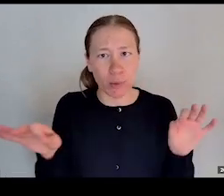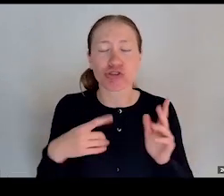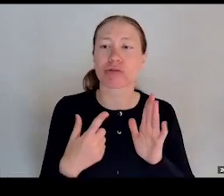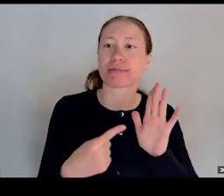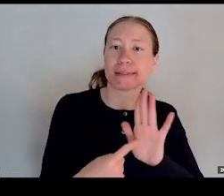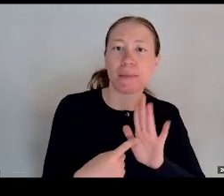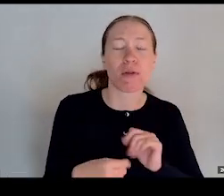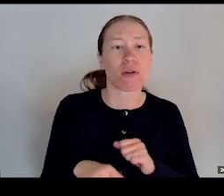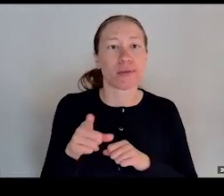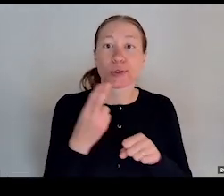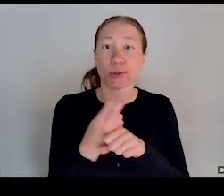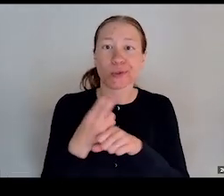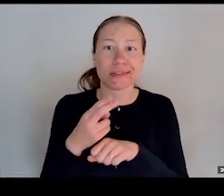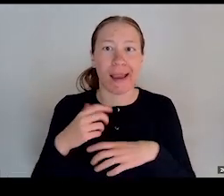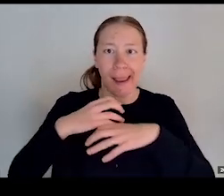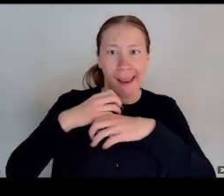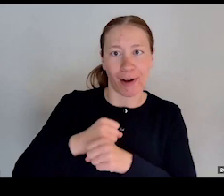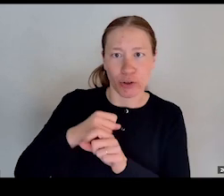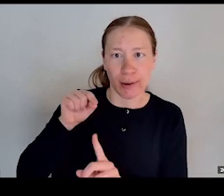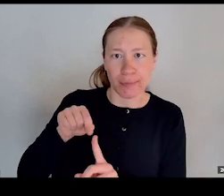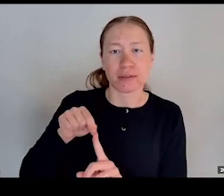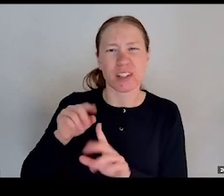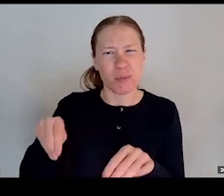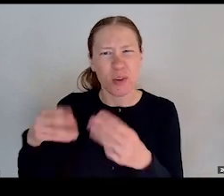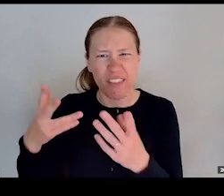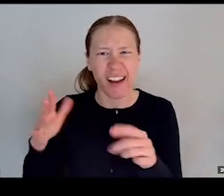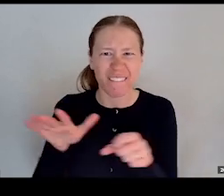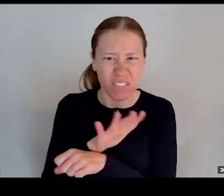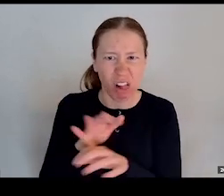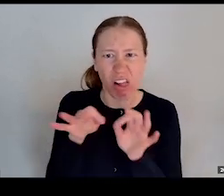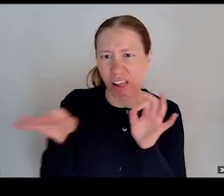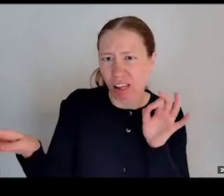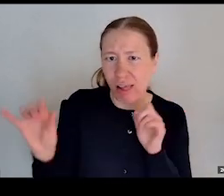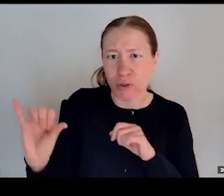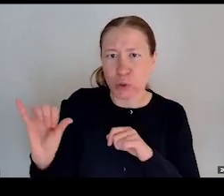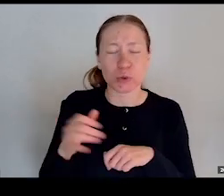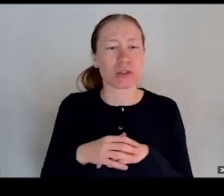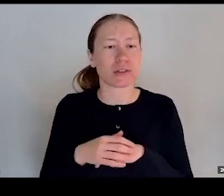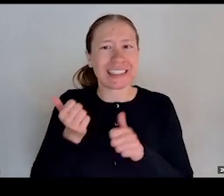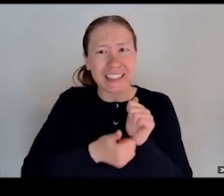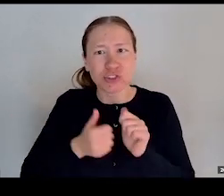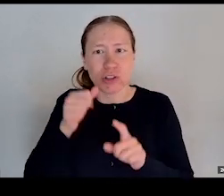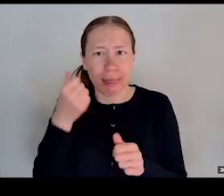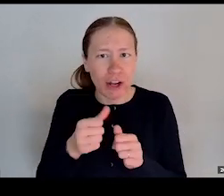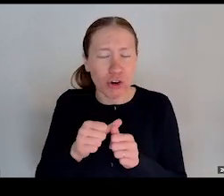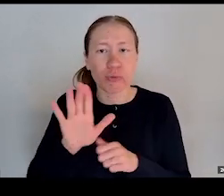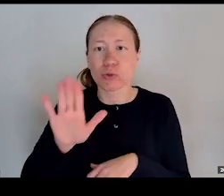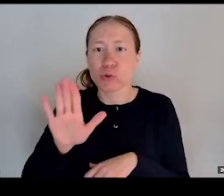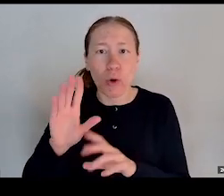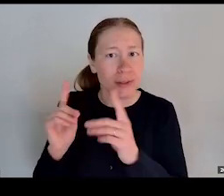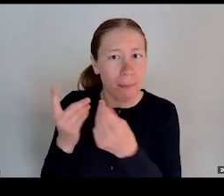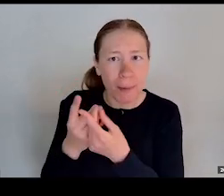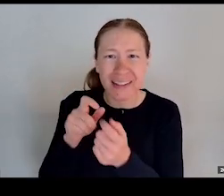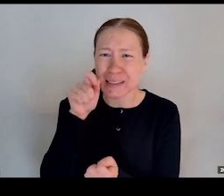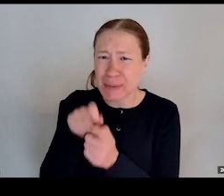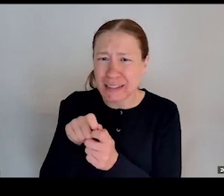example, if you're using acronyms, be sure to write out the meaning of each letter, explain jargon if it's specific to your department, or if there are